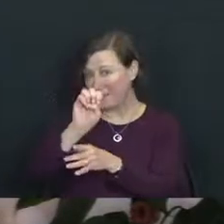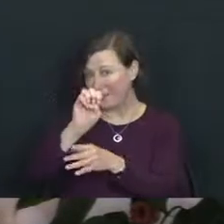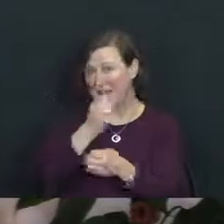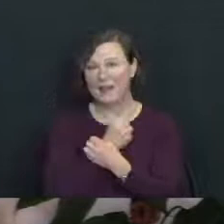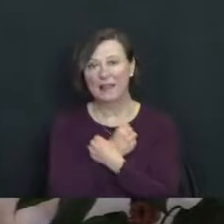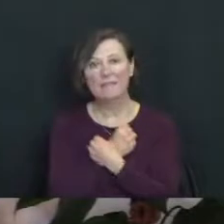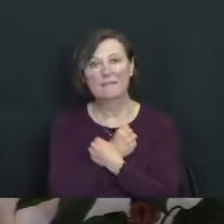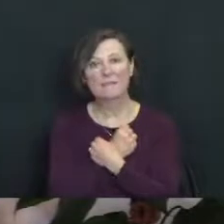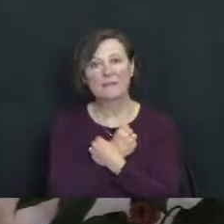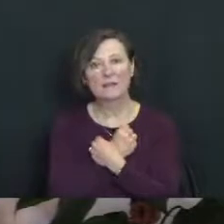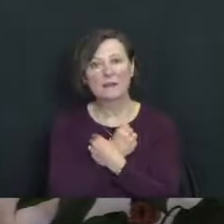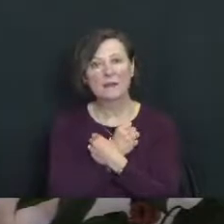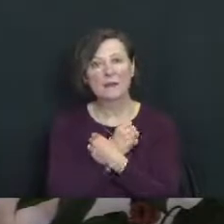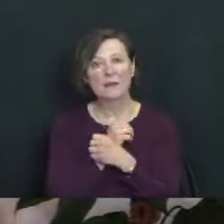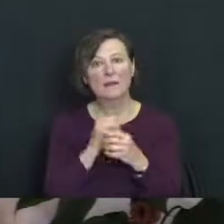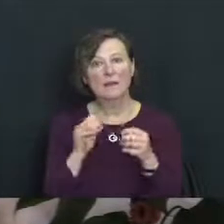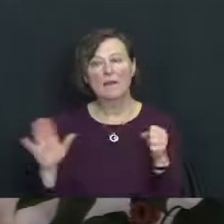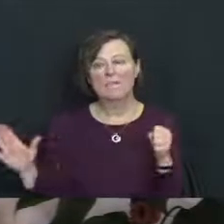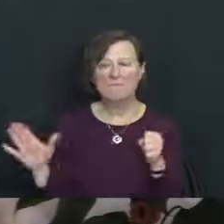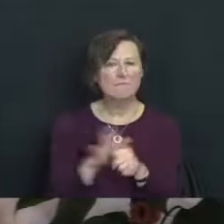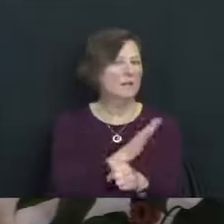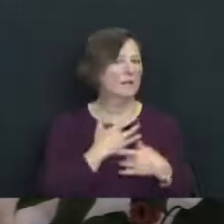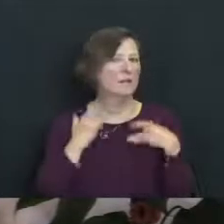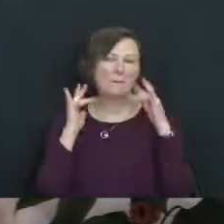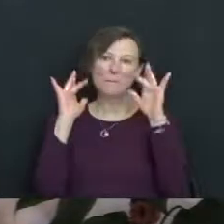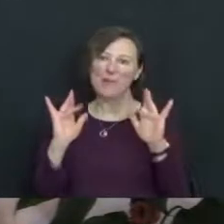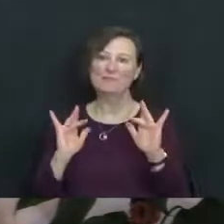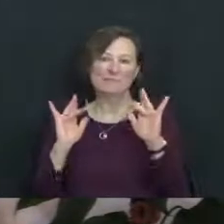boundless compassion.